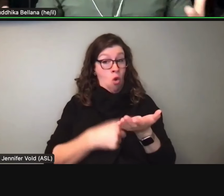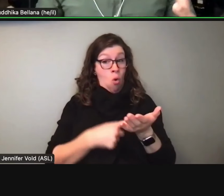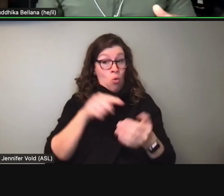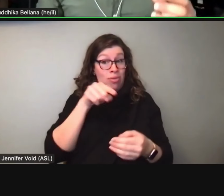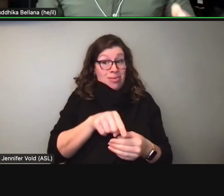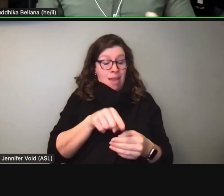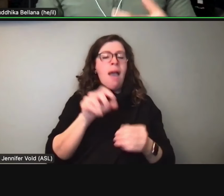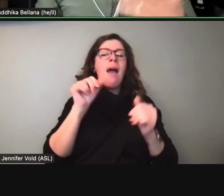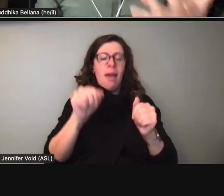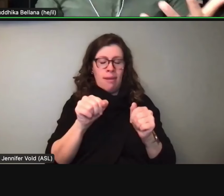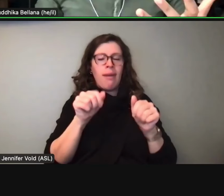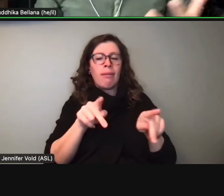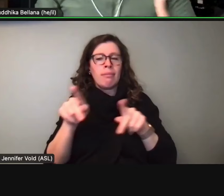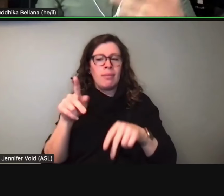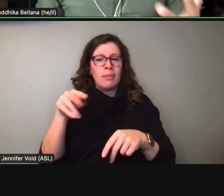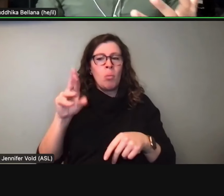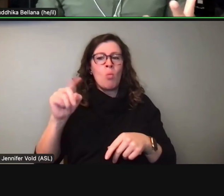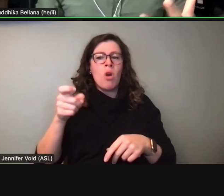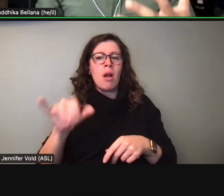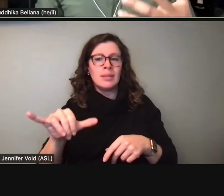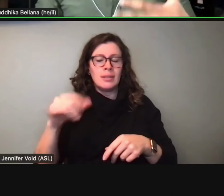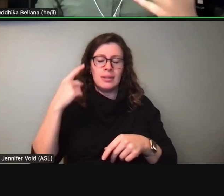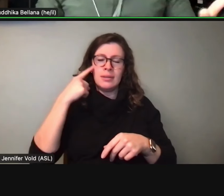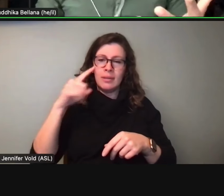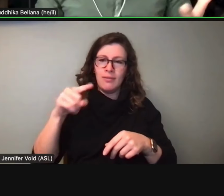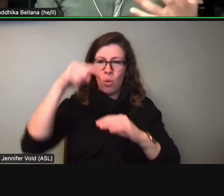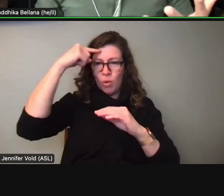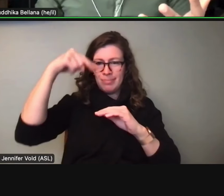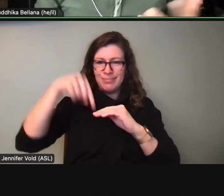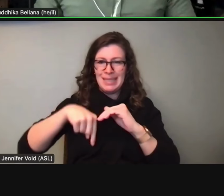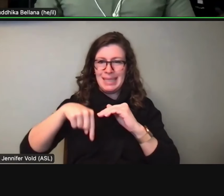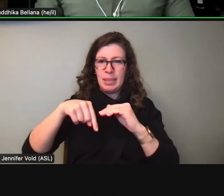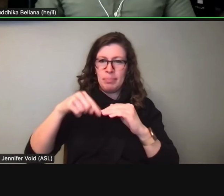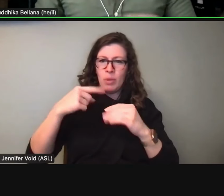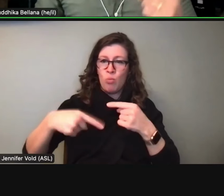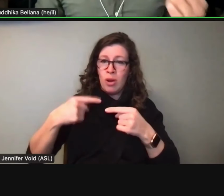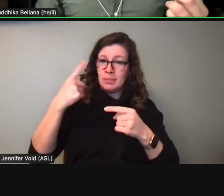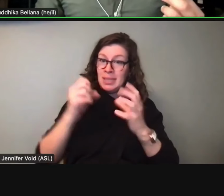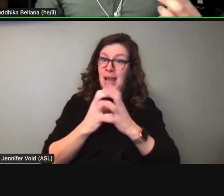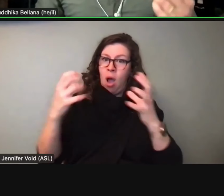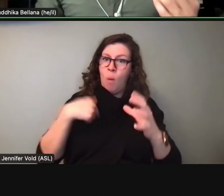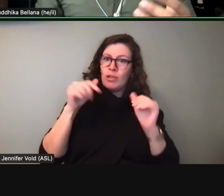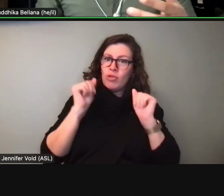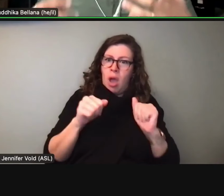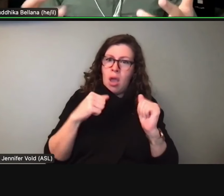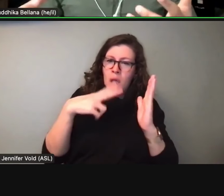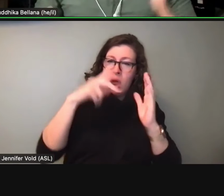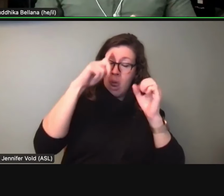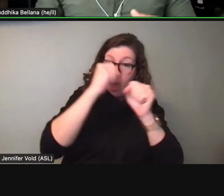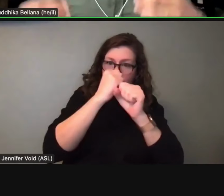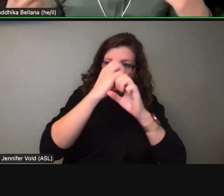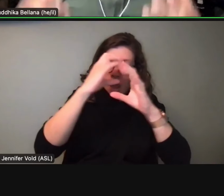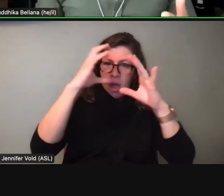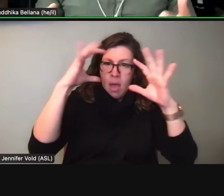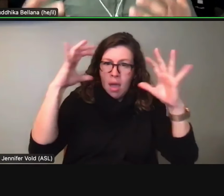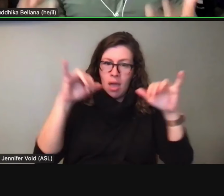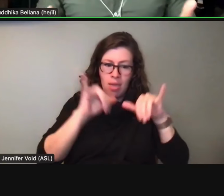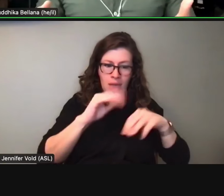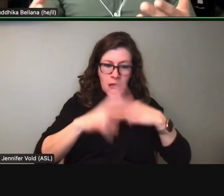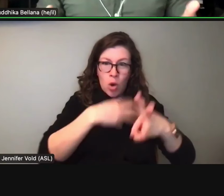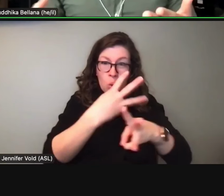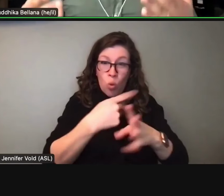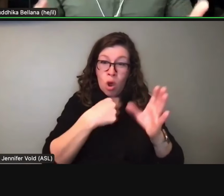the extent to which you're able to create this alternate world and immerse yourself in it would kind of indicate that you're engaging